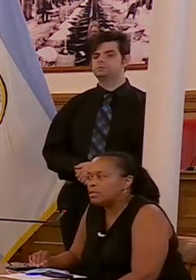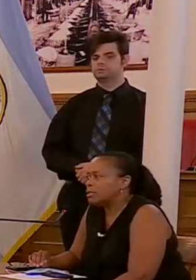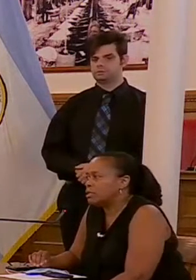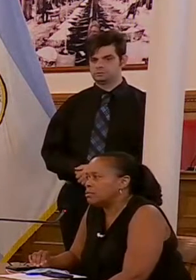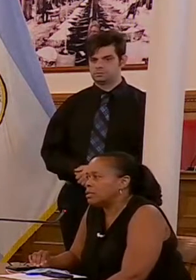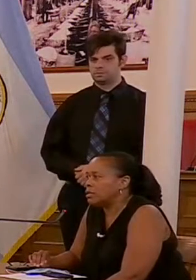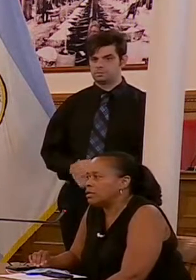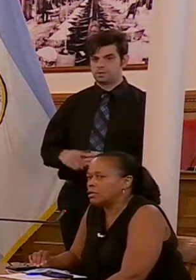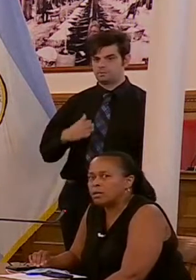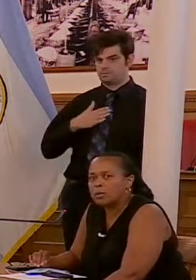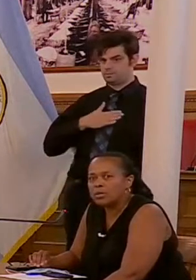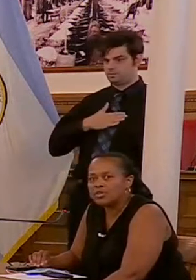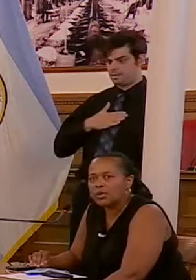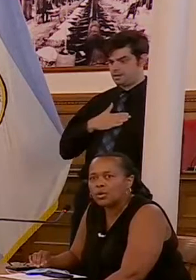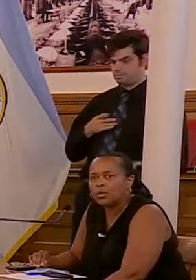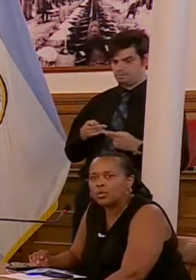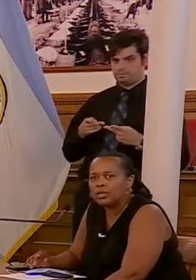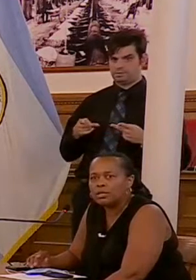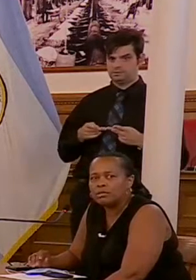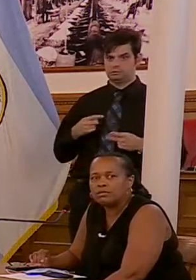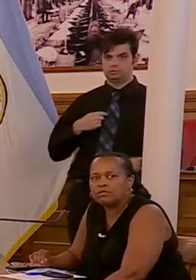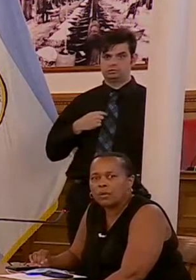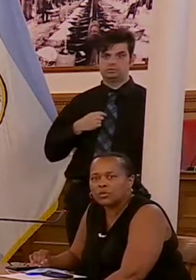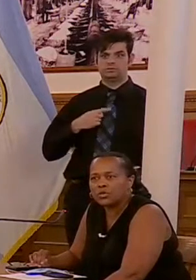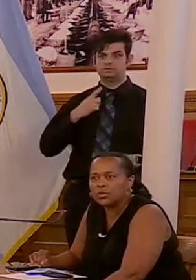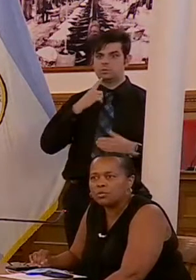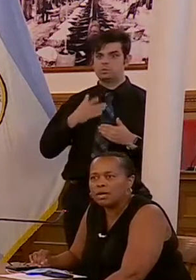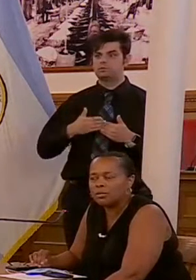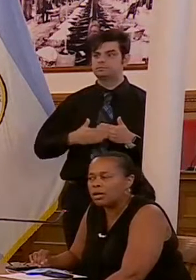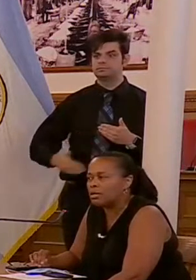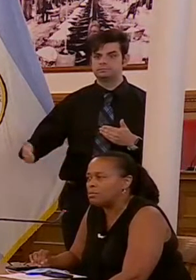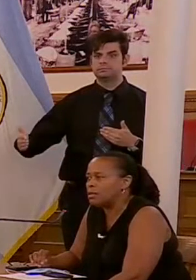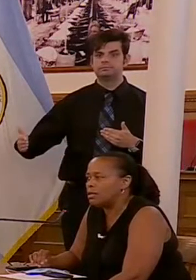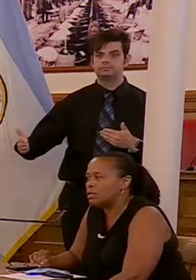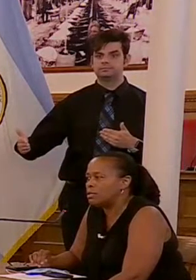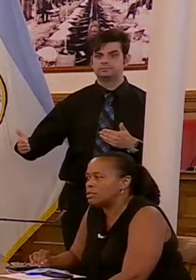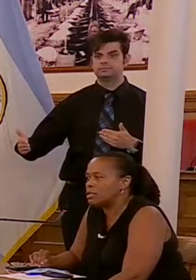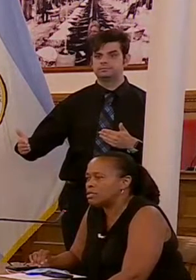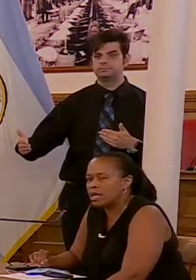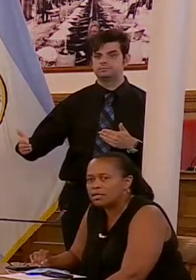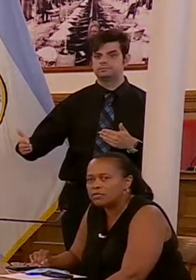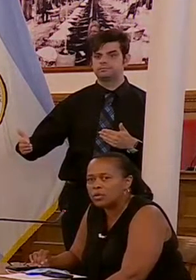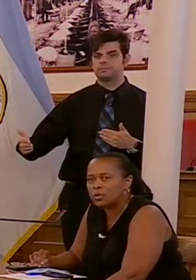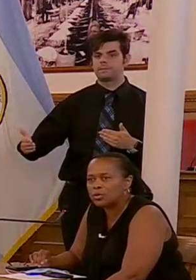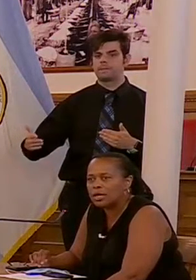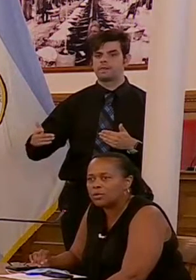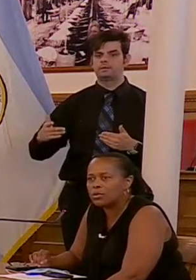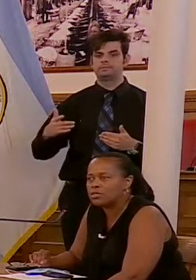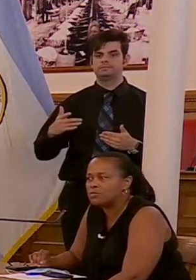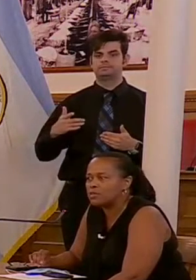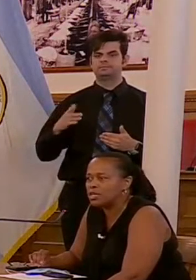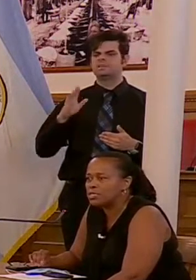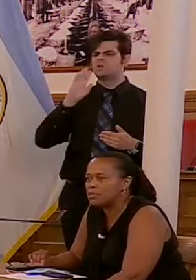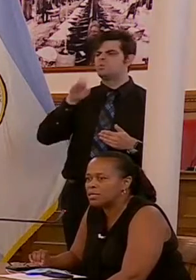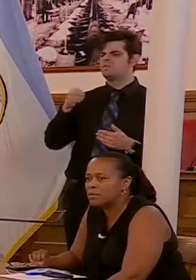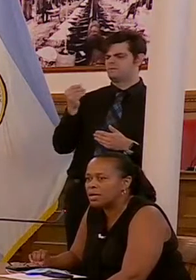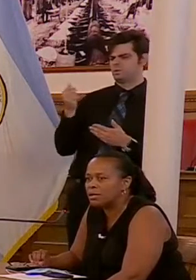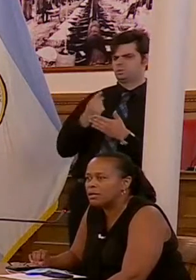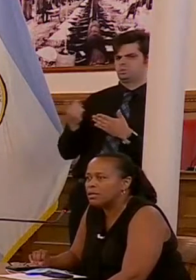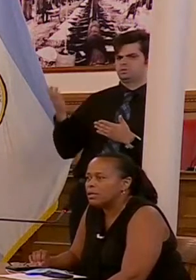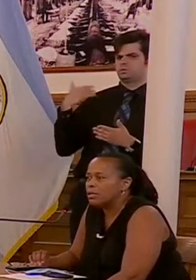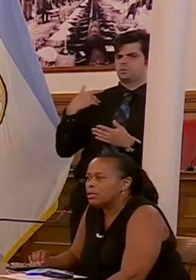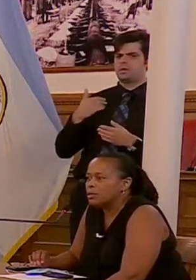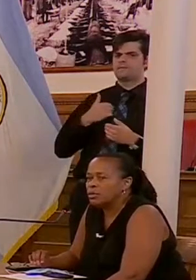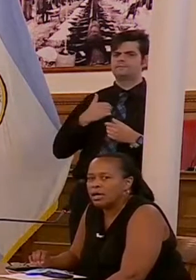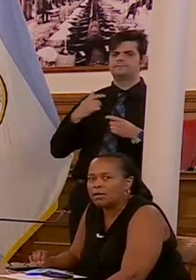forward. A couple weeks ago, we spoke to you about the executive order that was presented by the